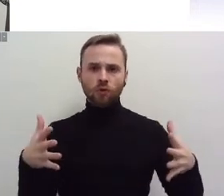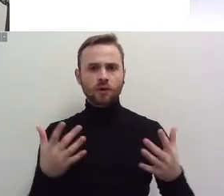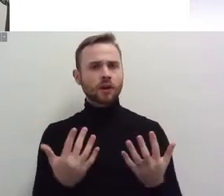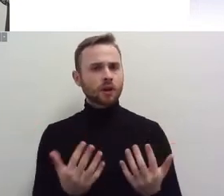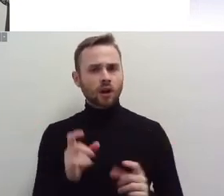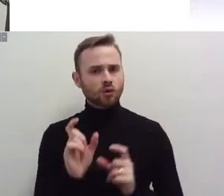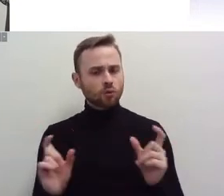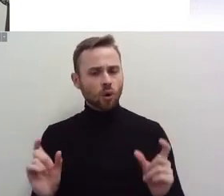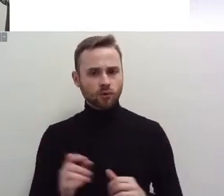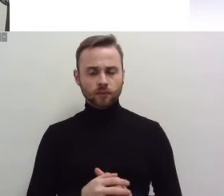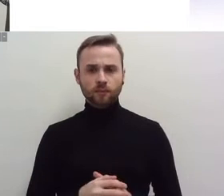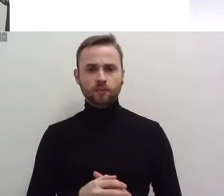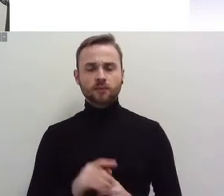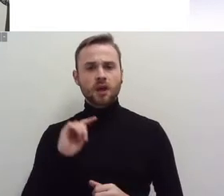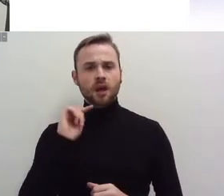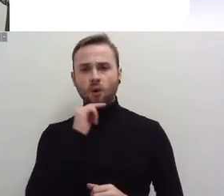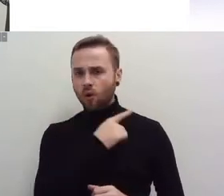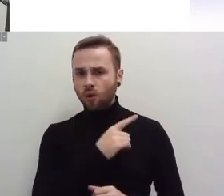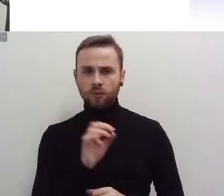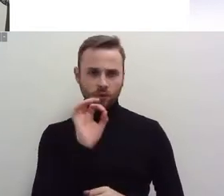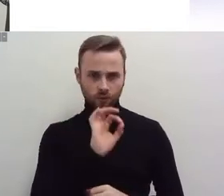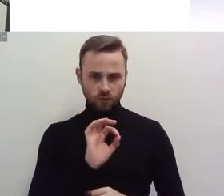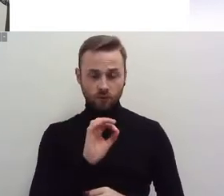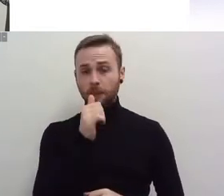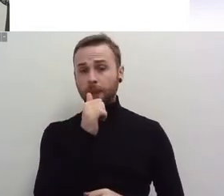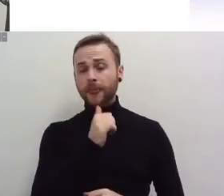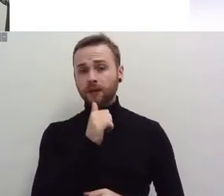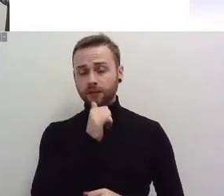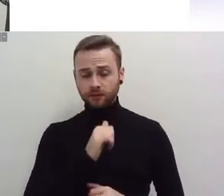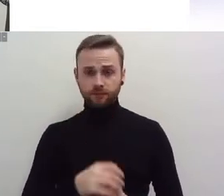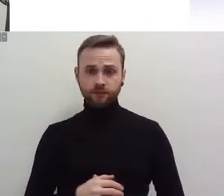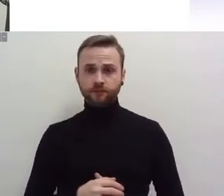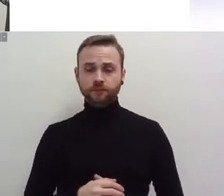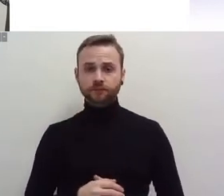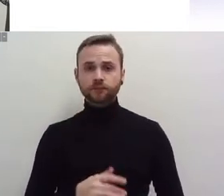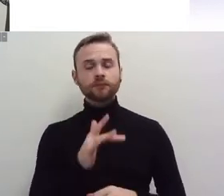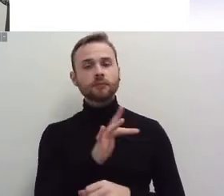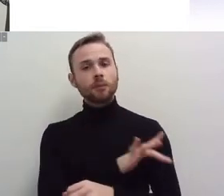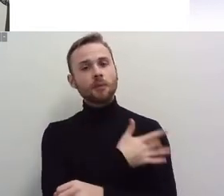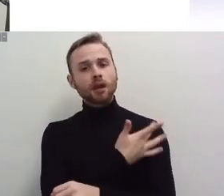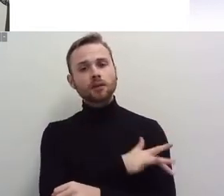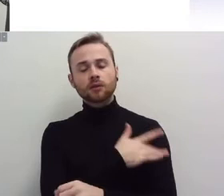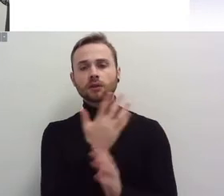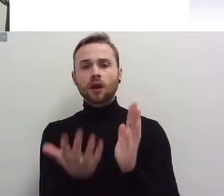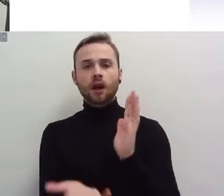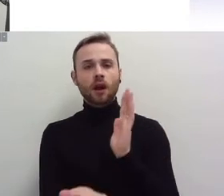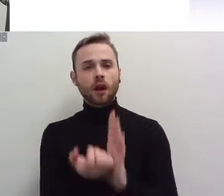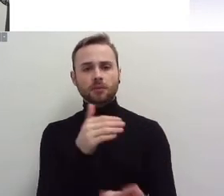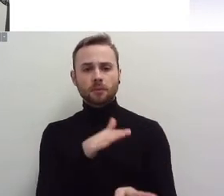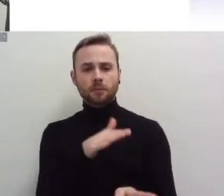example, they have less extensive services, less specialized